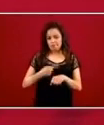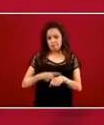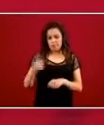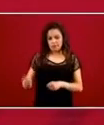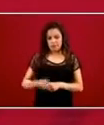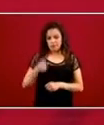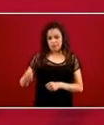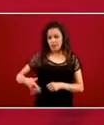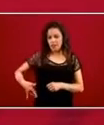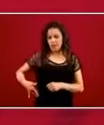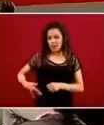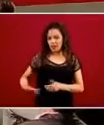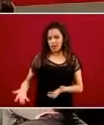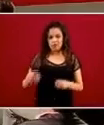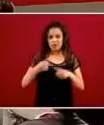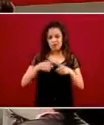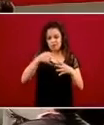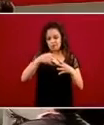liver failure,